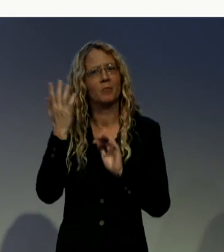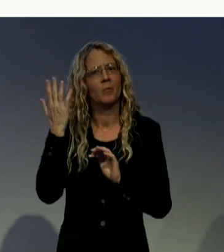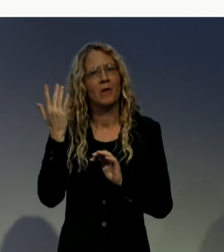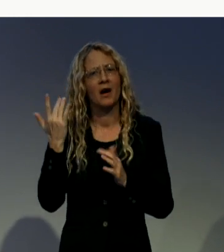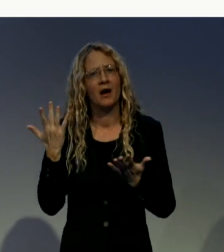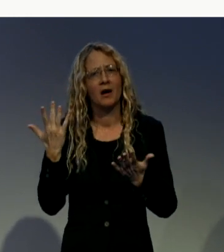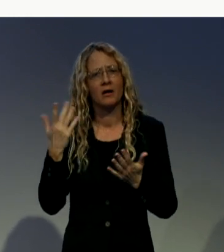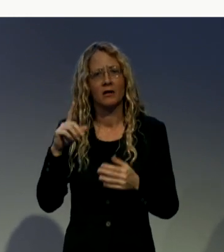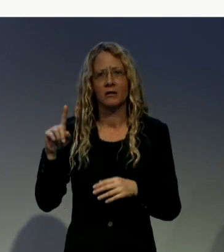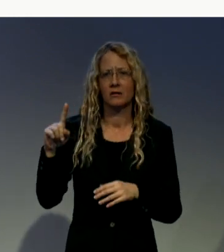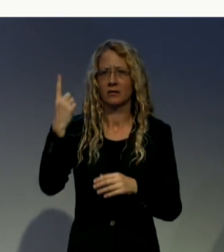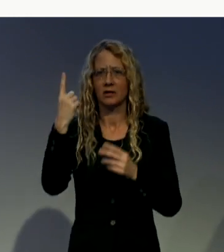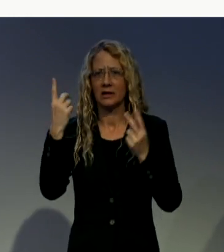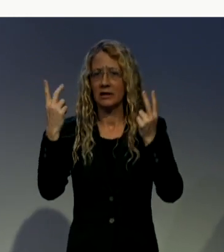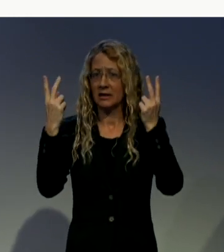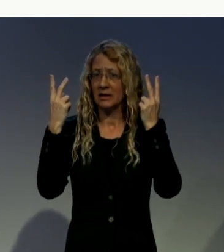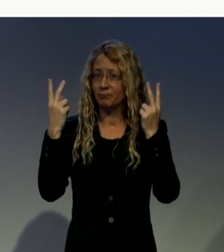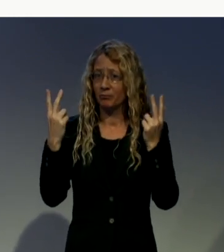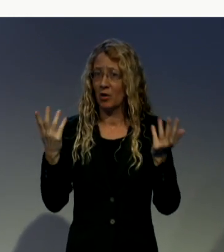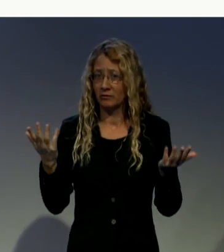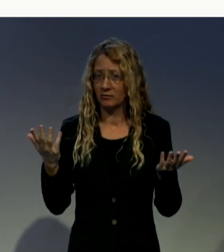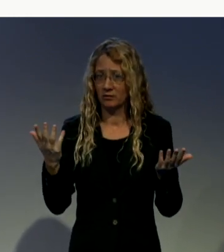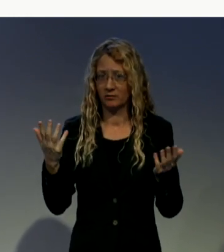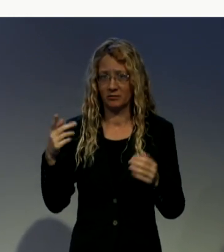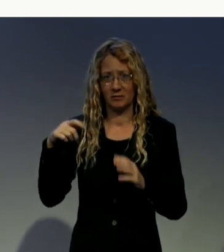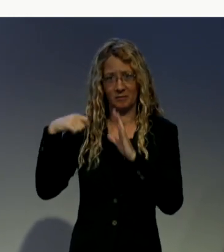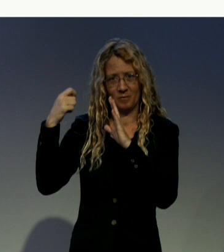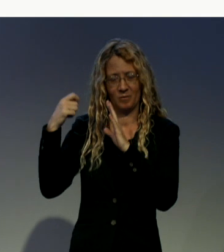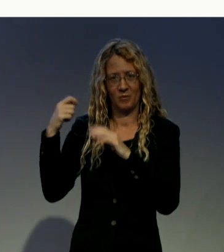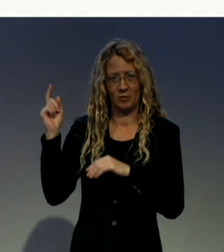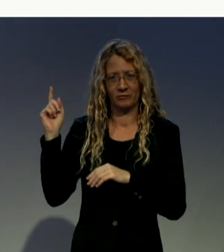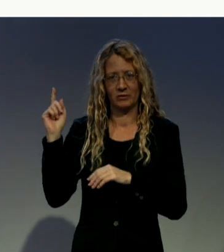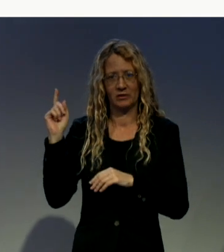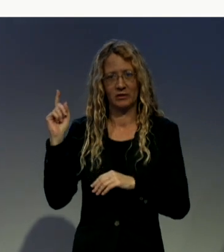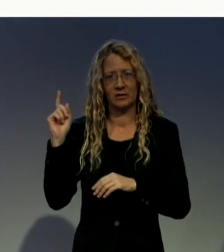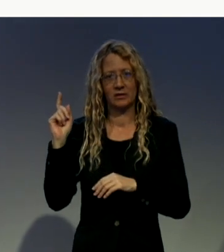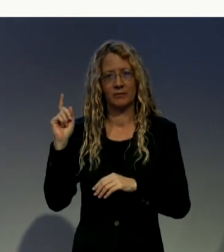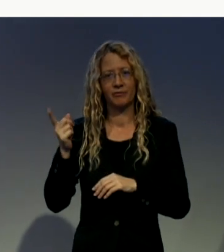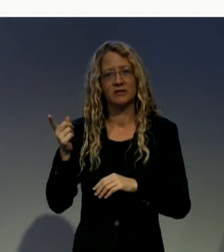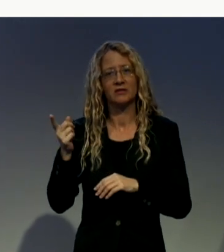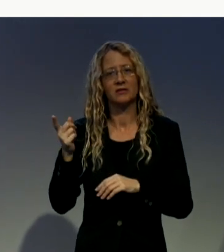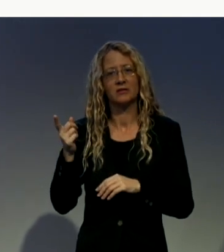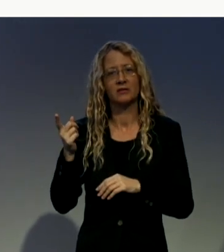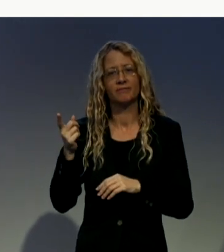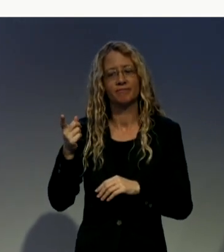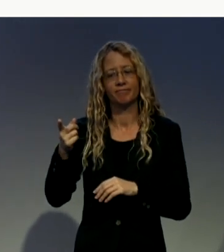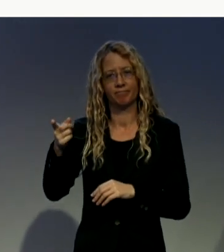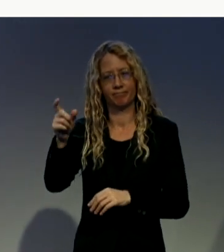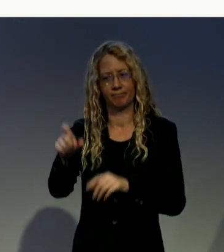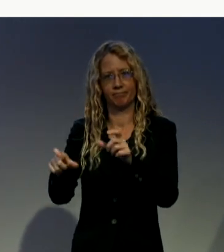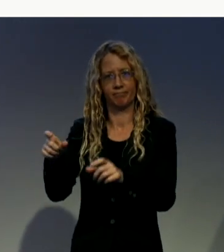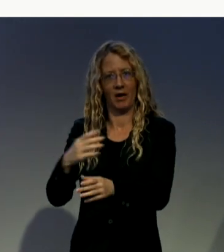fun of actors, and I think that's an important thing to bring to this conference as much as possible. I'm of course joking. I mean, the film